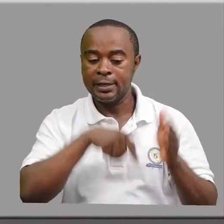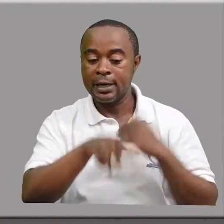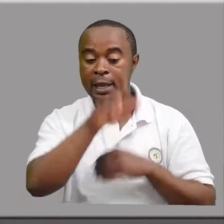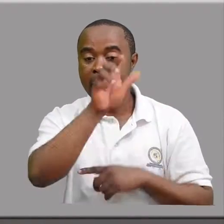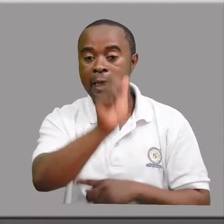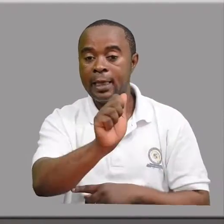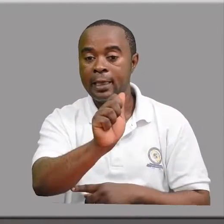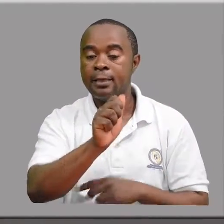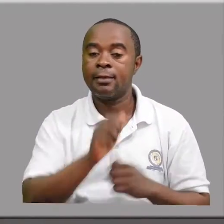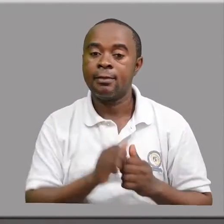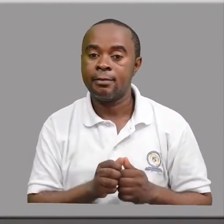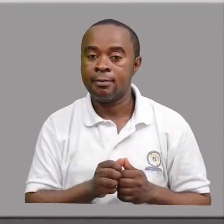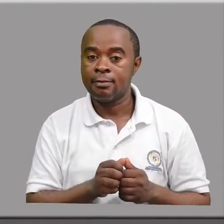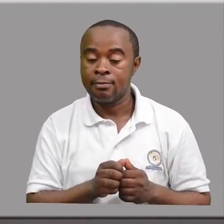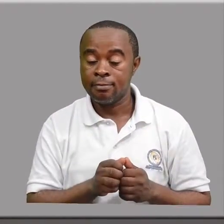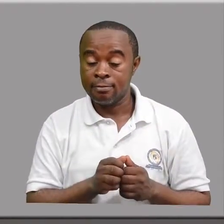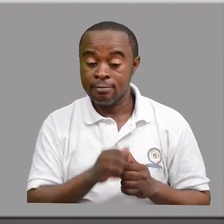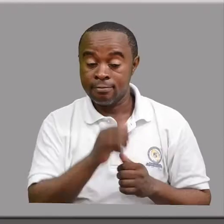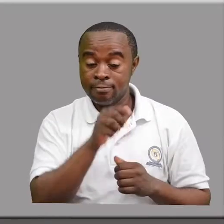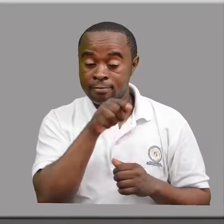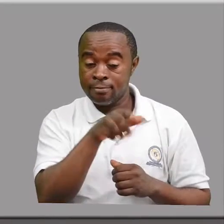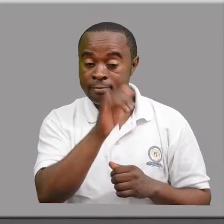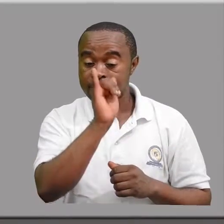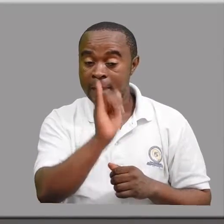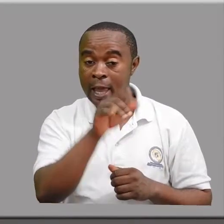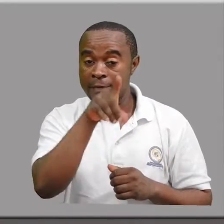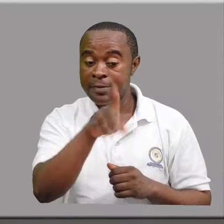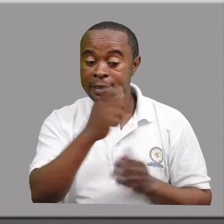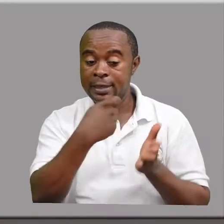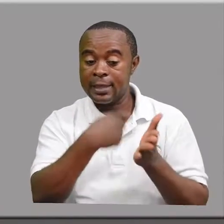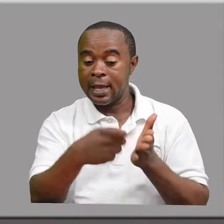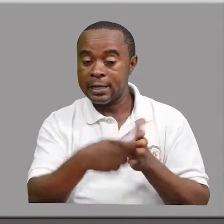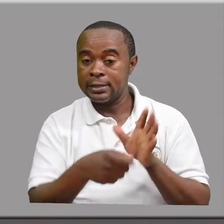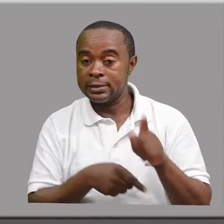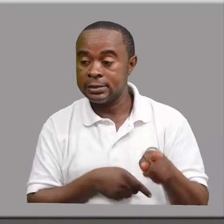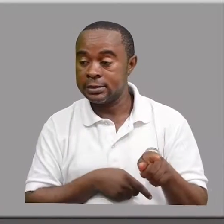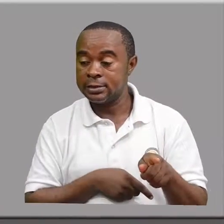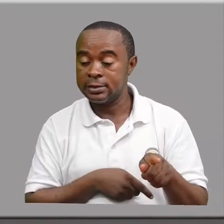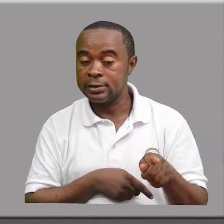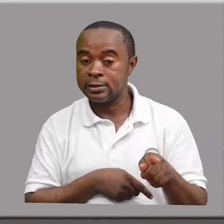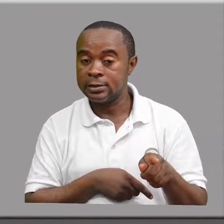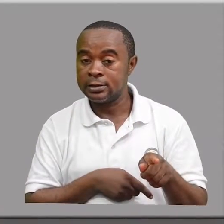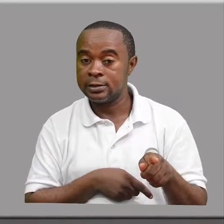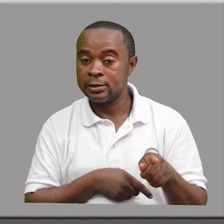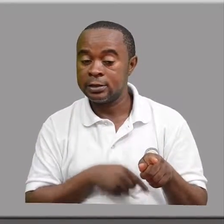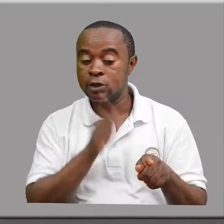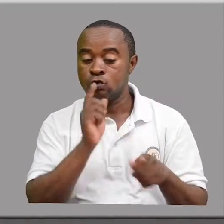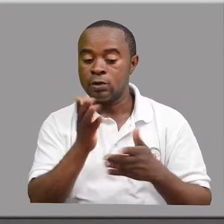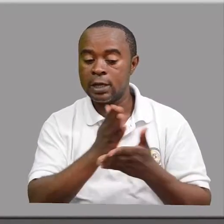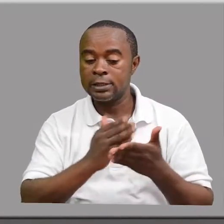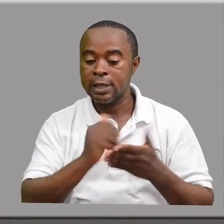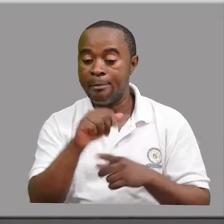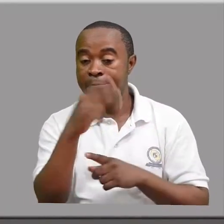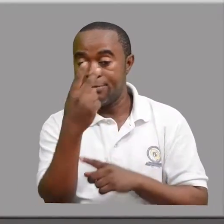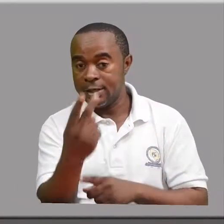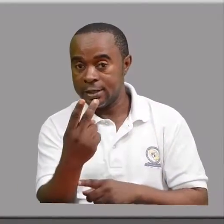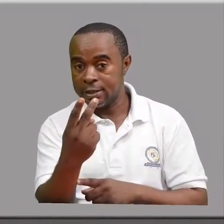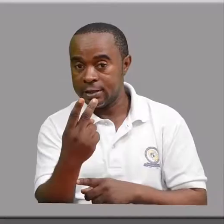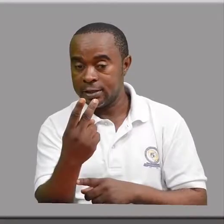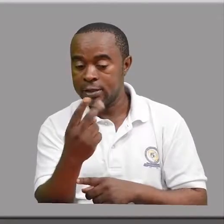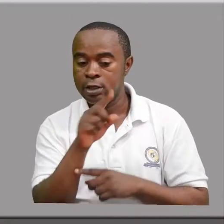address. On the IP address, we have two parts of this address. We have